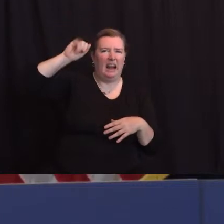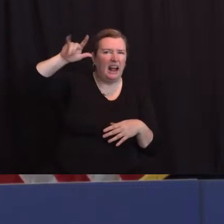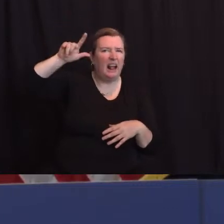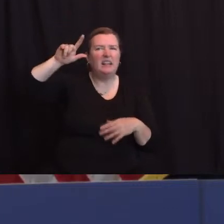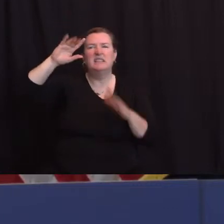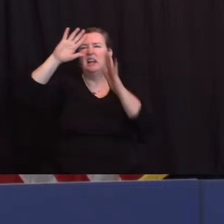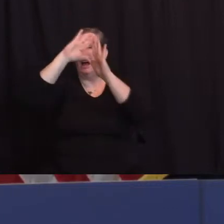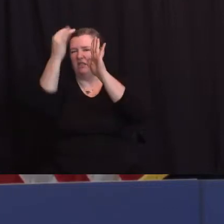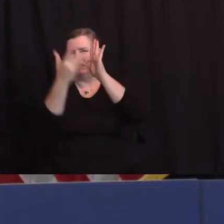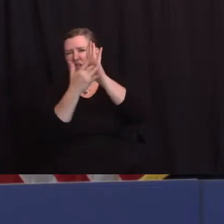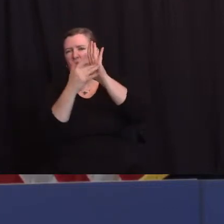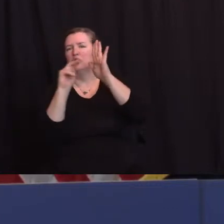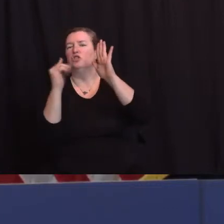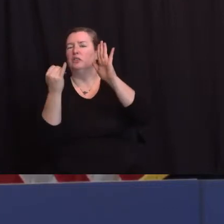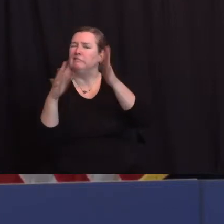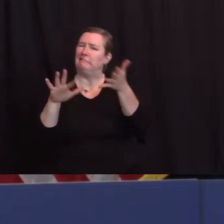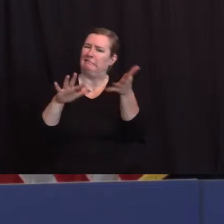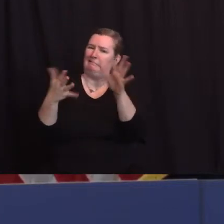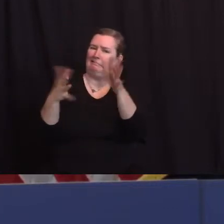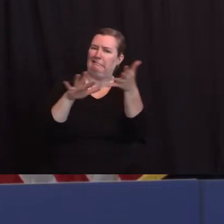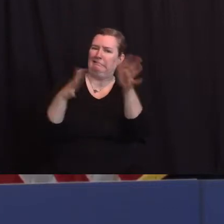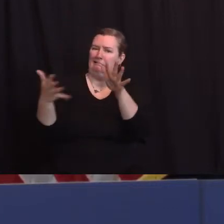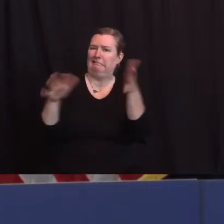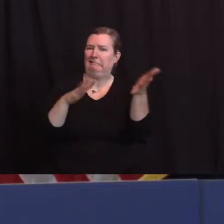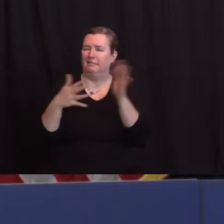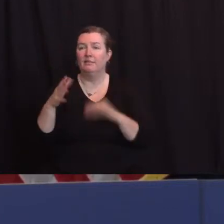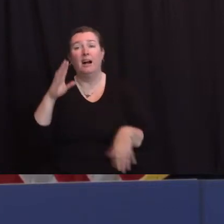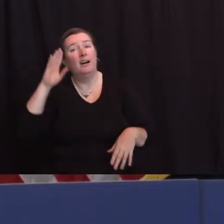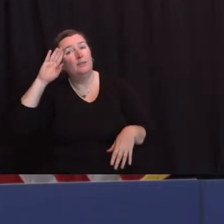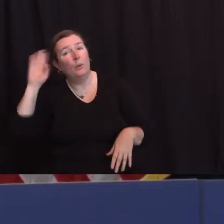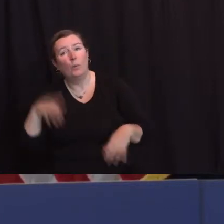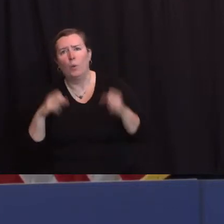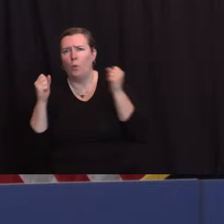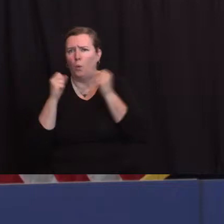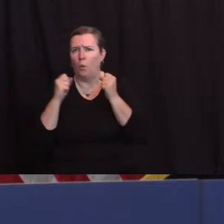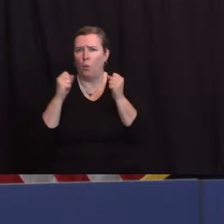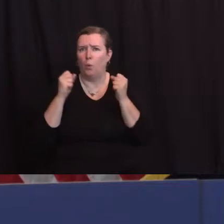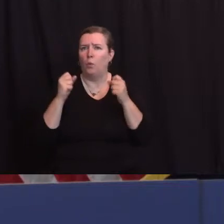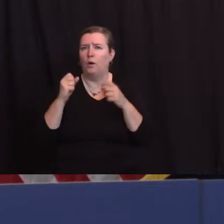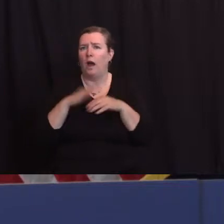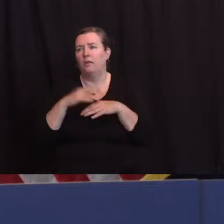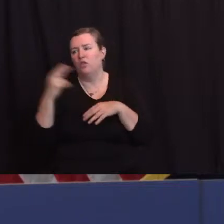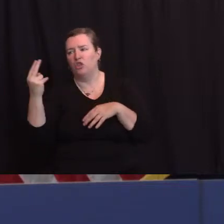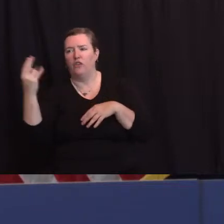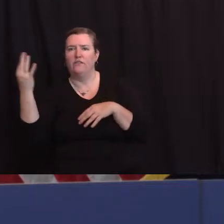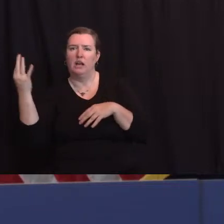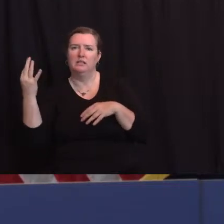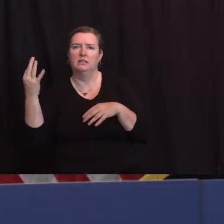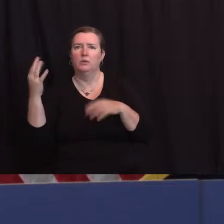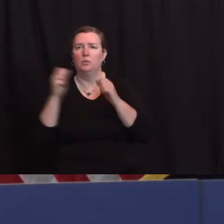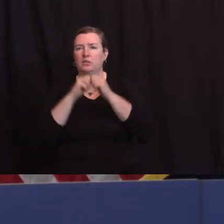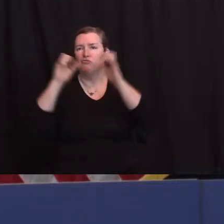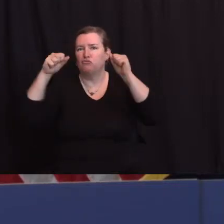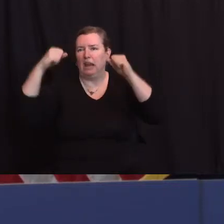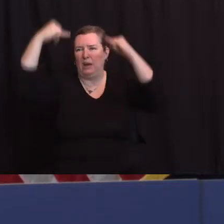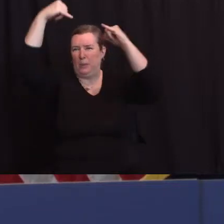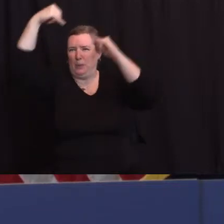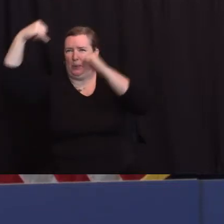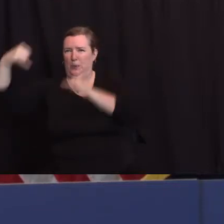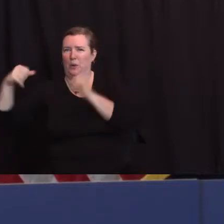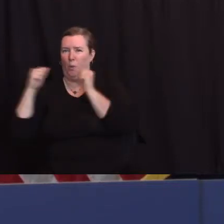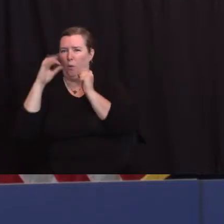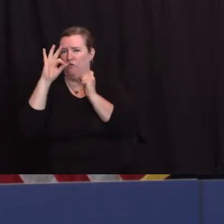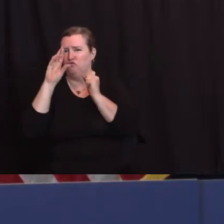counties. I do know that a cold front's supposed to come in Thursday and Friday and have some rain with it, and I think some of the moisture